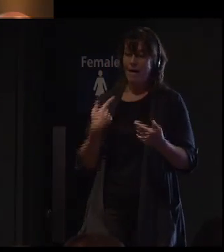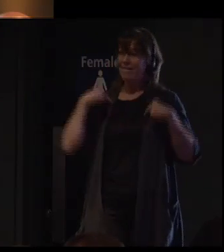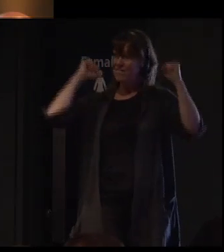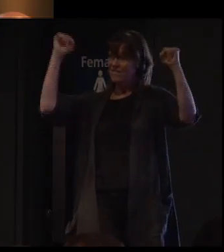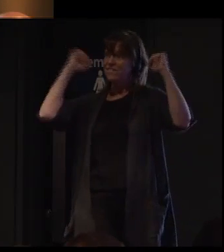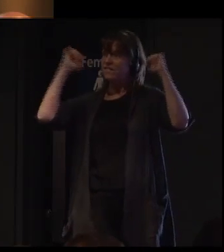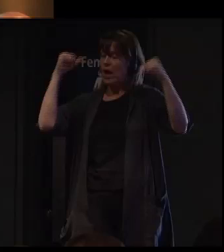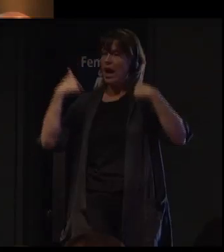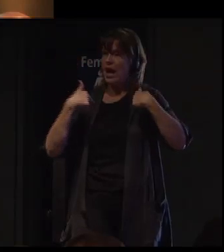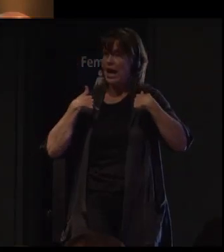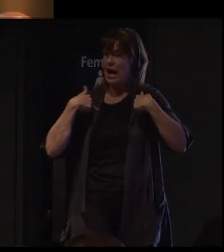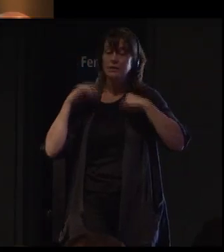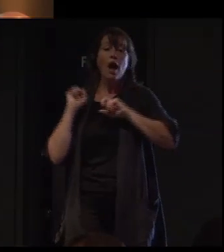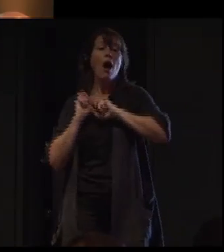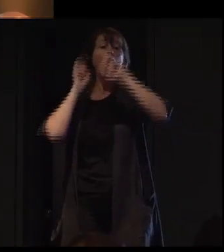the host city,